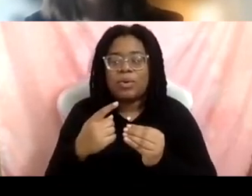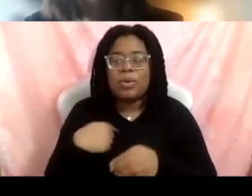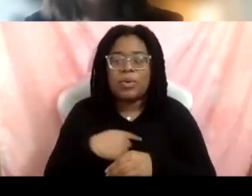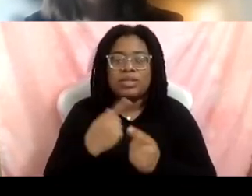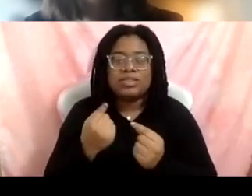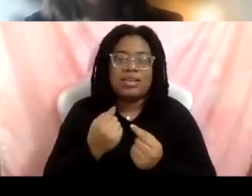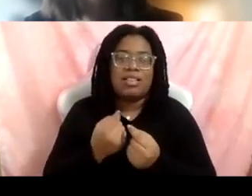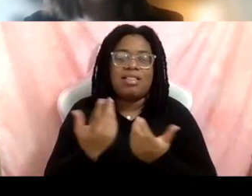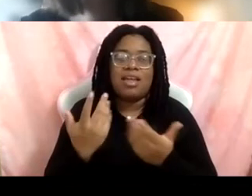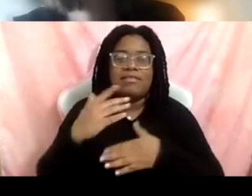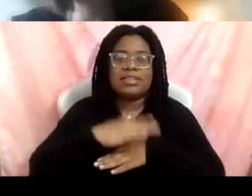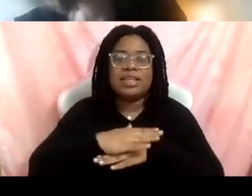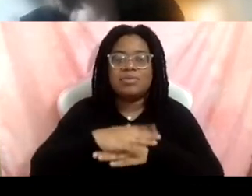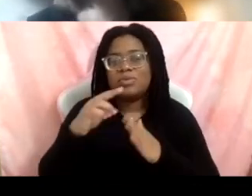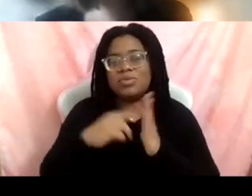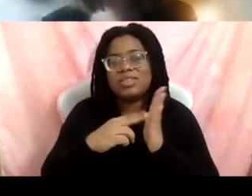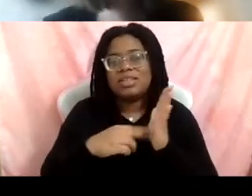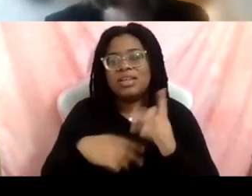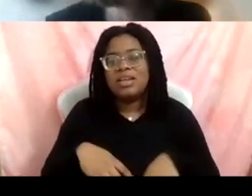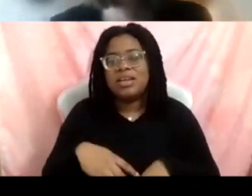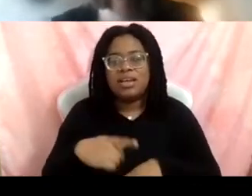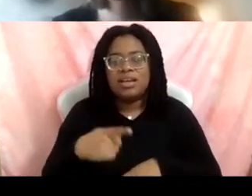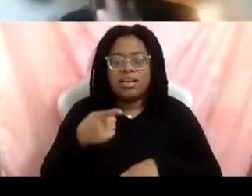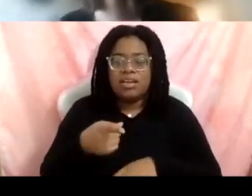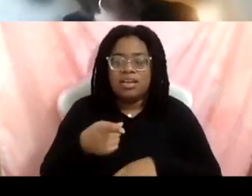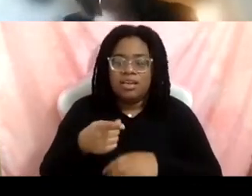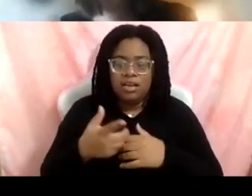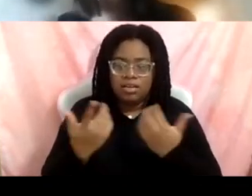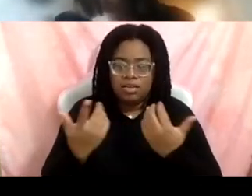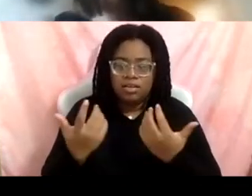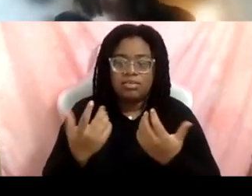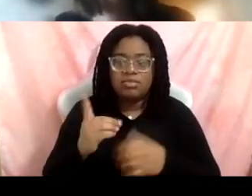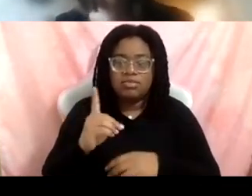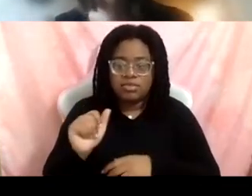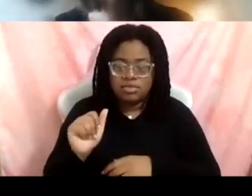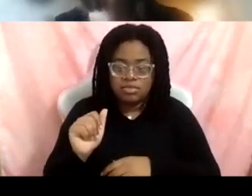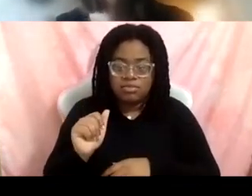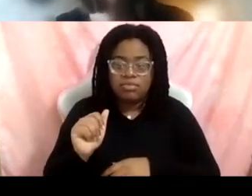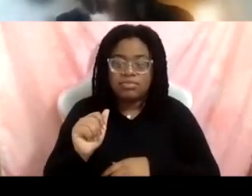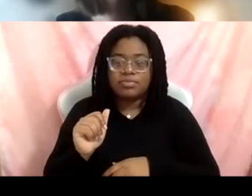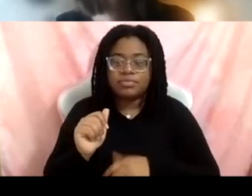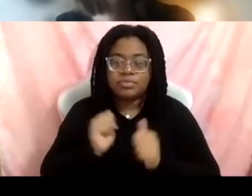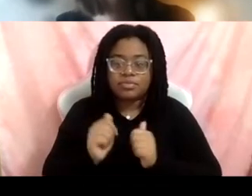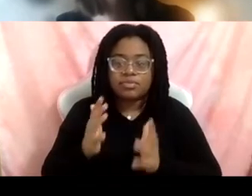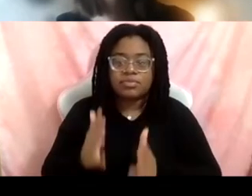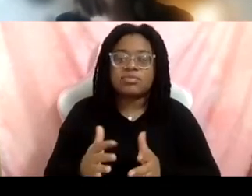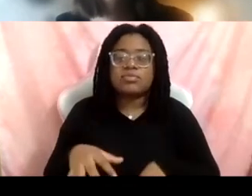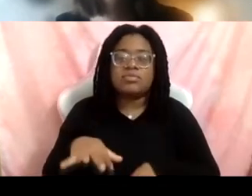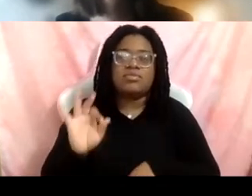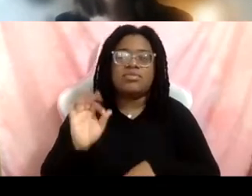table reads and different, you know, there weren't a whole bunch of disabled actors for me to pick from the specifically like